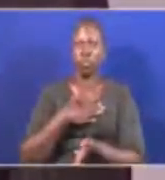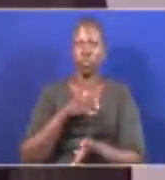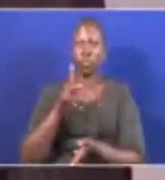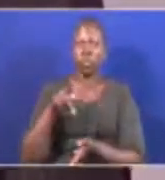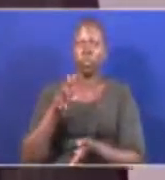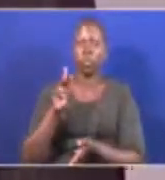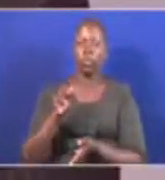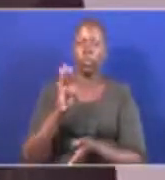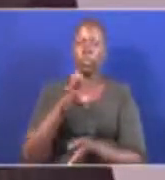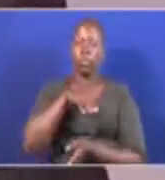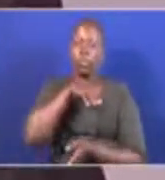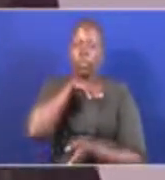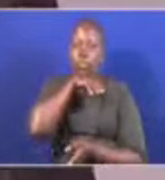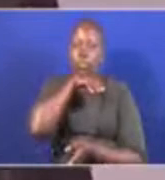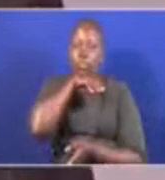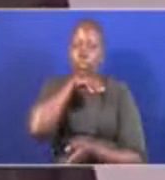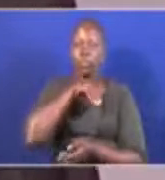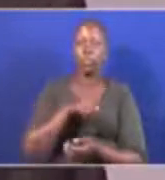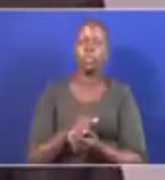Raila Odinga